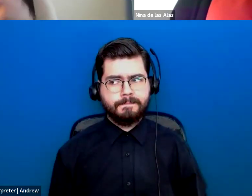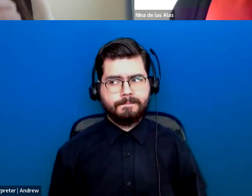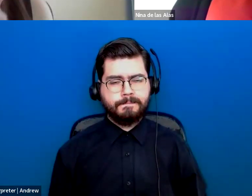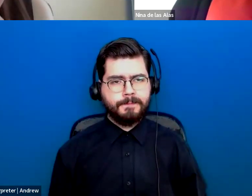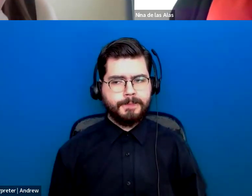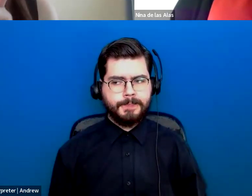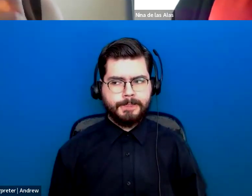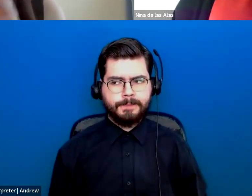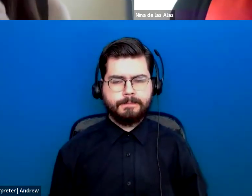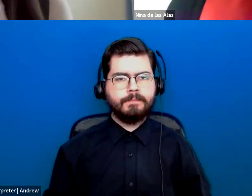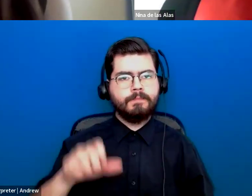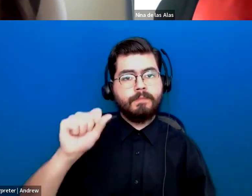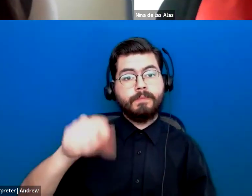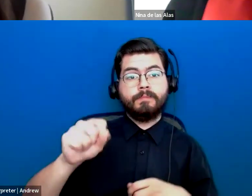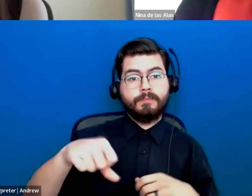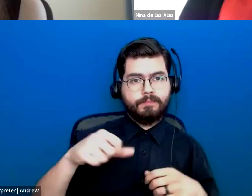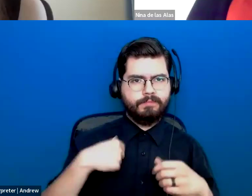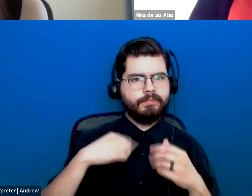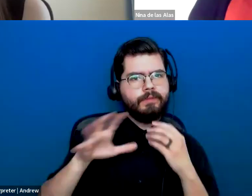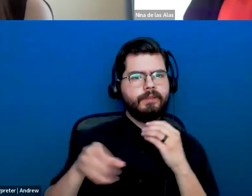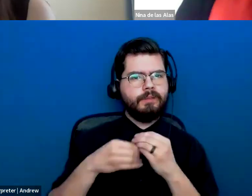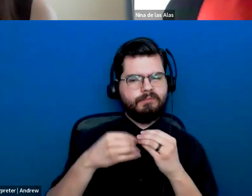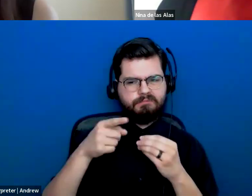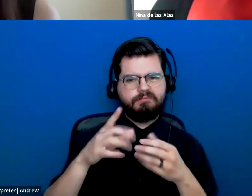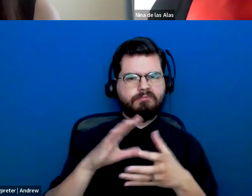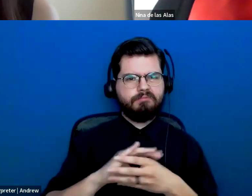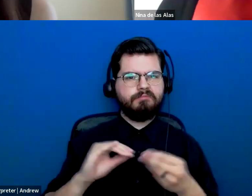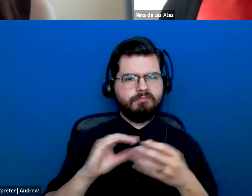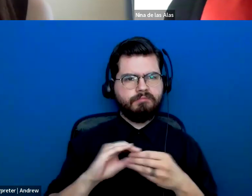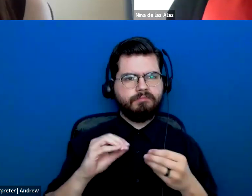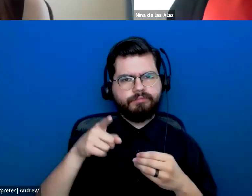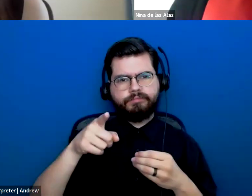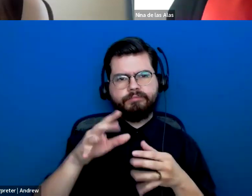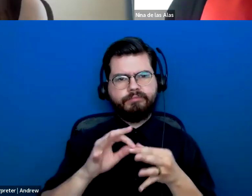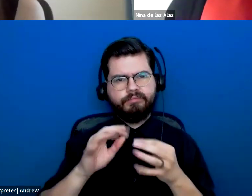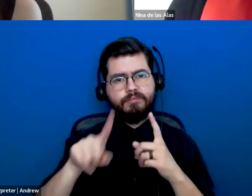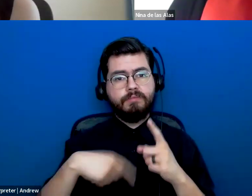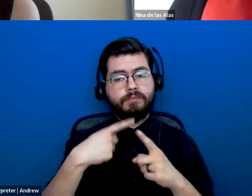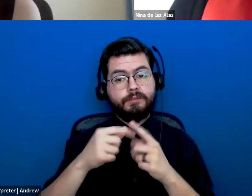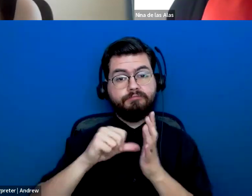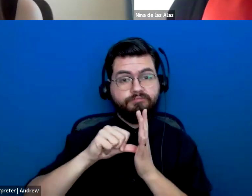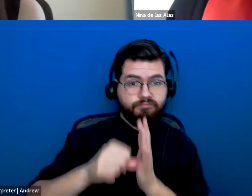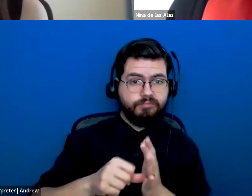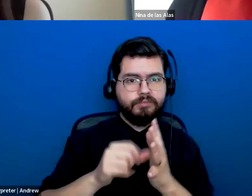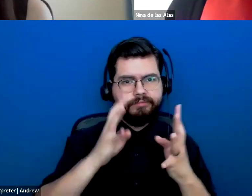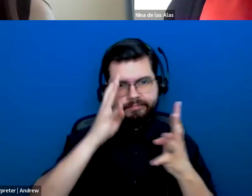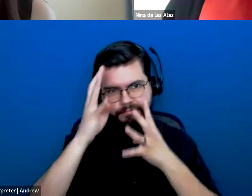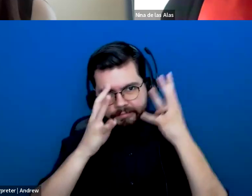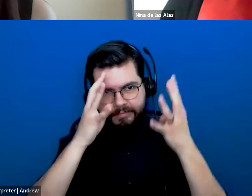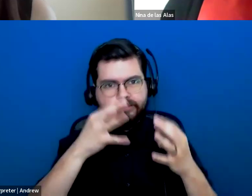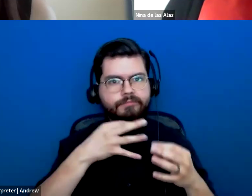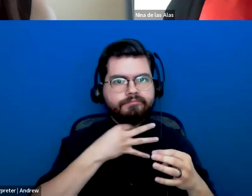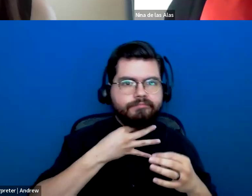Yeah, I just want to add a little bit comment to this one about emphasizing curiosity and creativity,